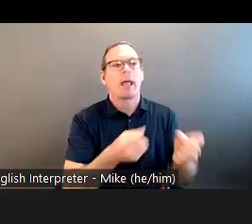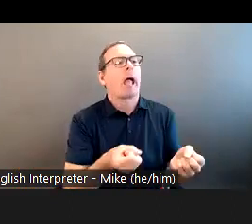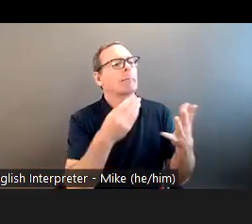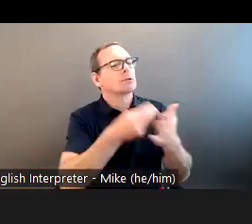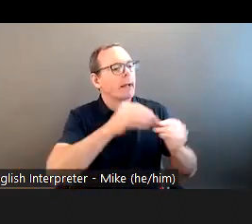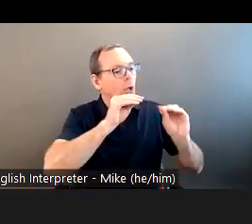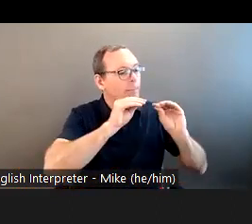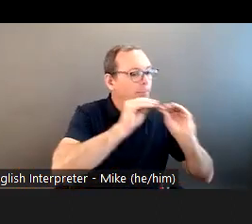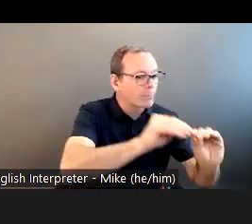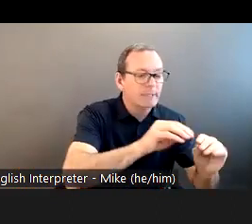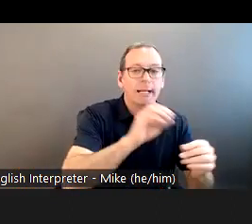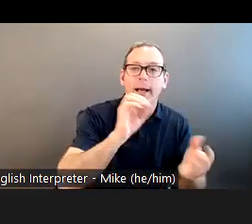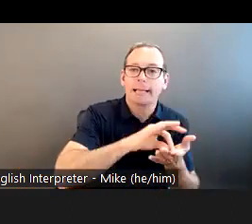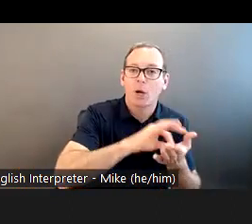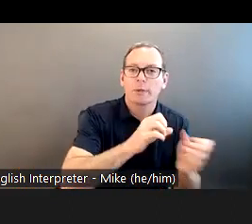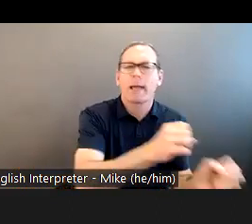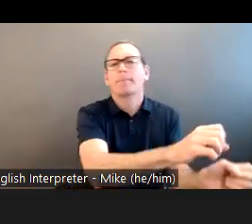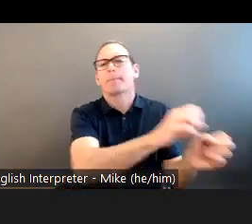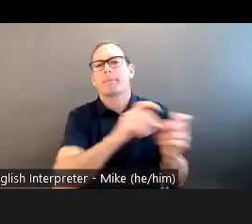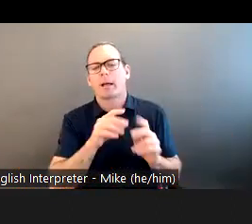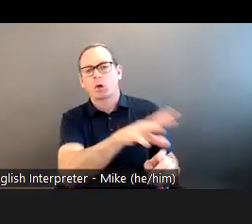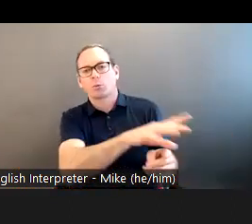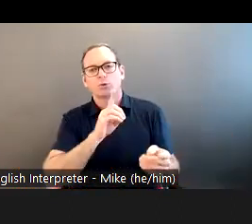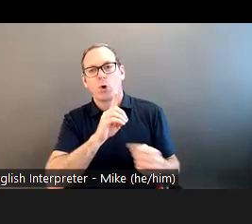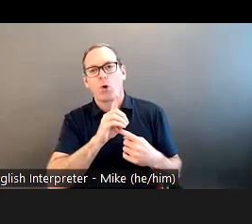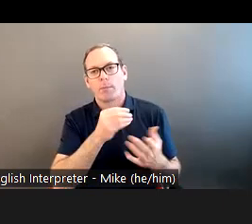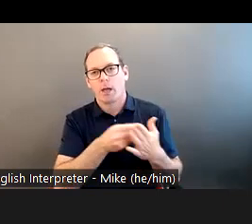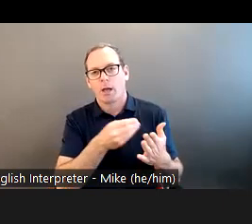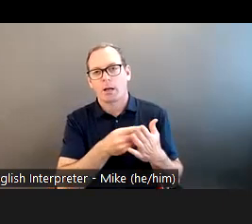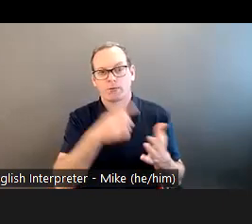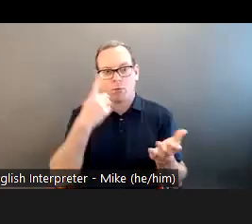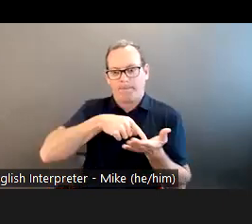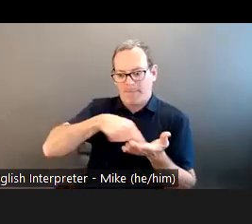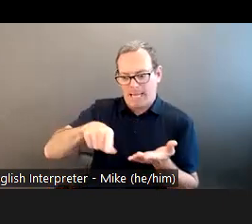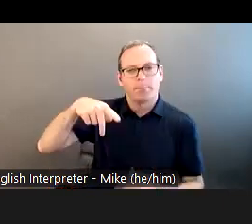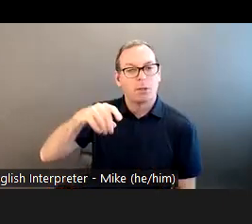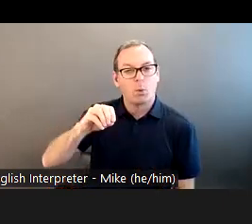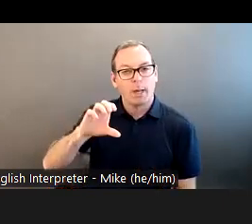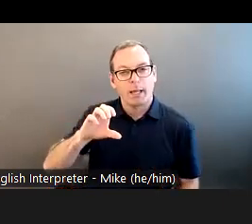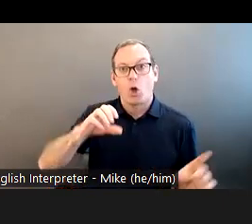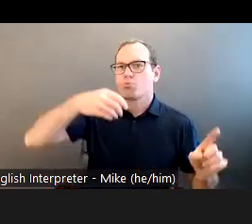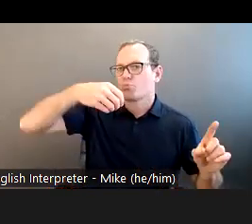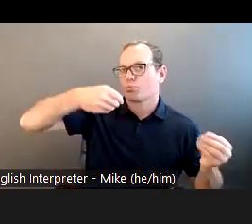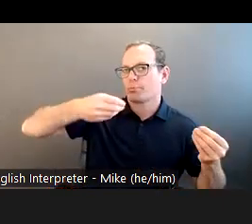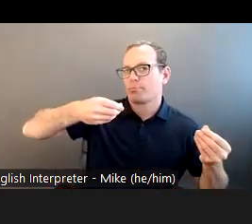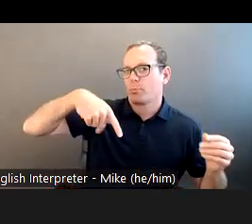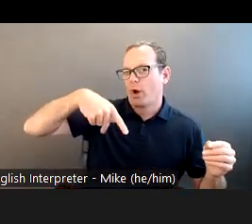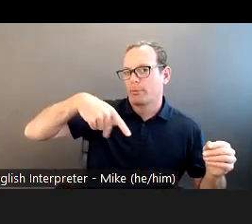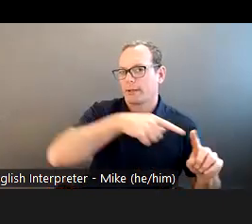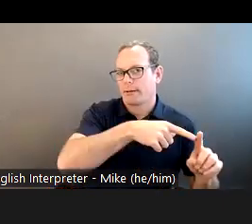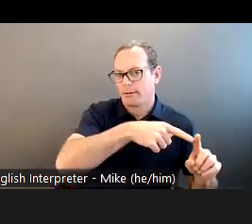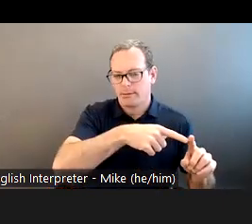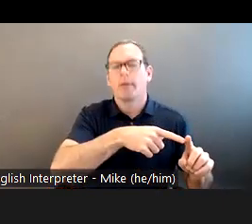and money that goes out of the account. So whether or not you outline that in the power of attorney document,